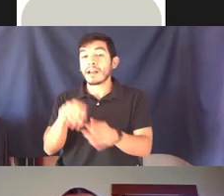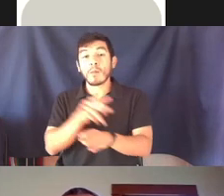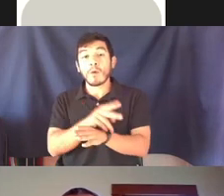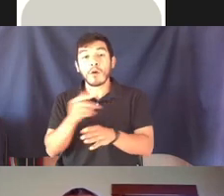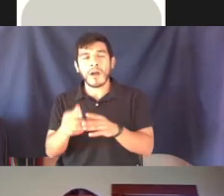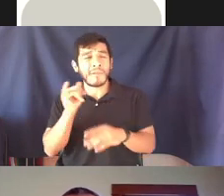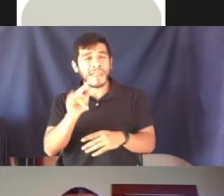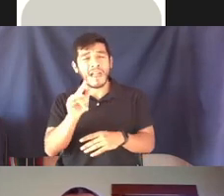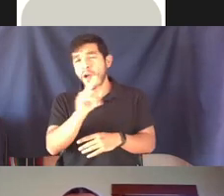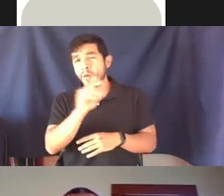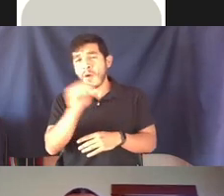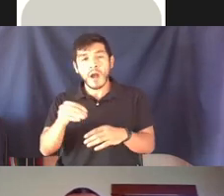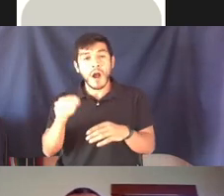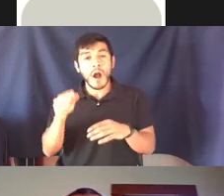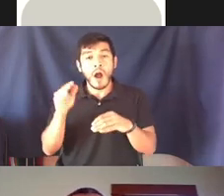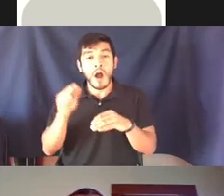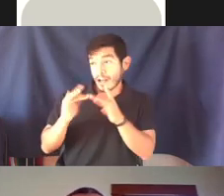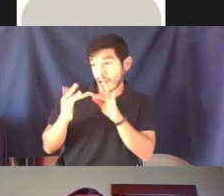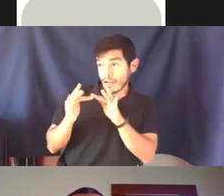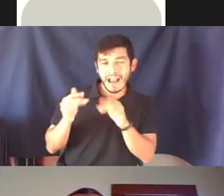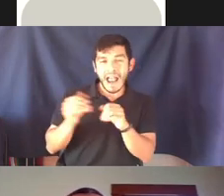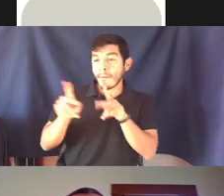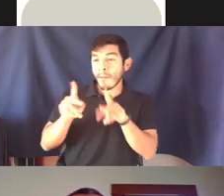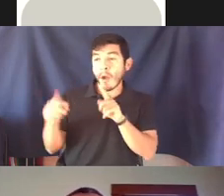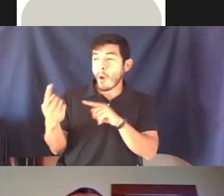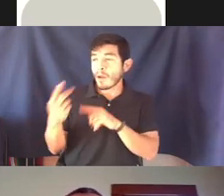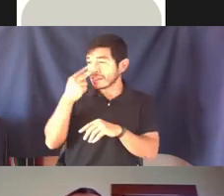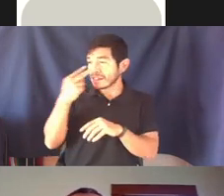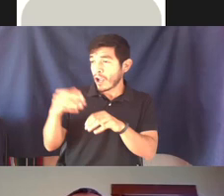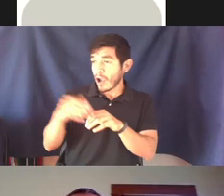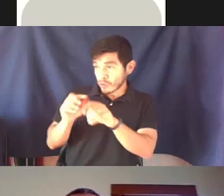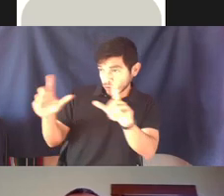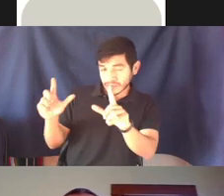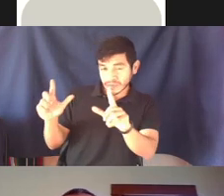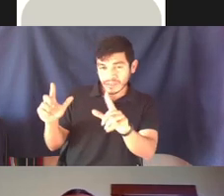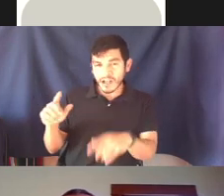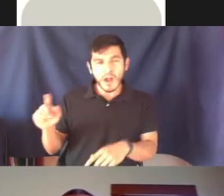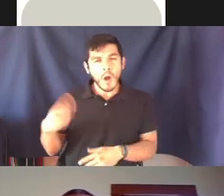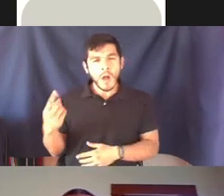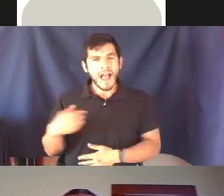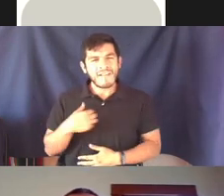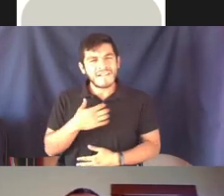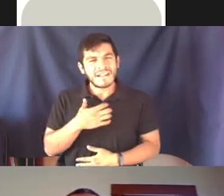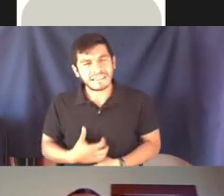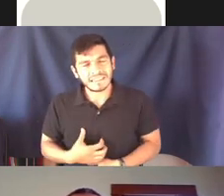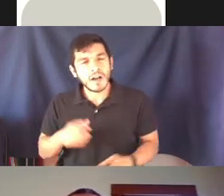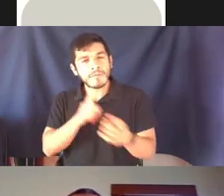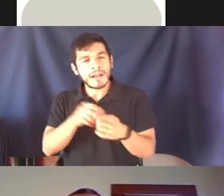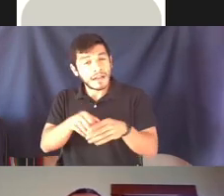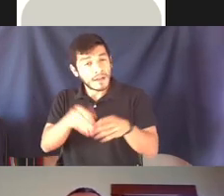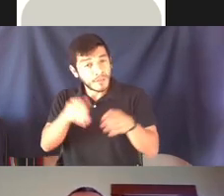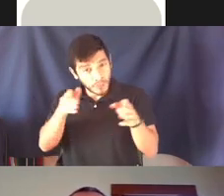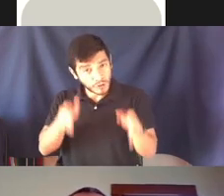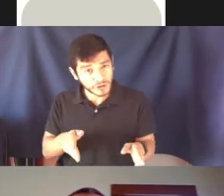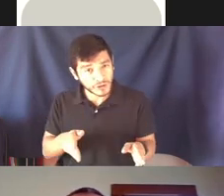participants are only meeting on a screen, there is always a desire to meet in person, right? And so I think I'm a big fan of,